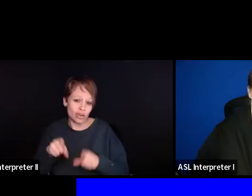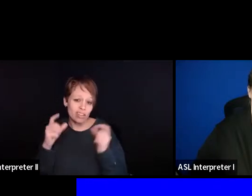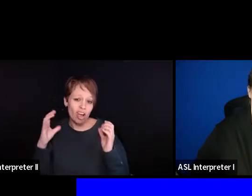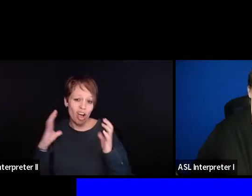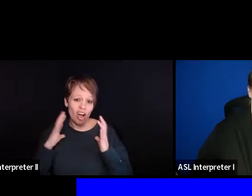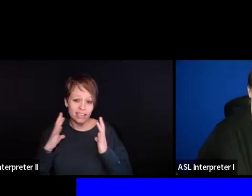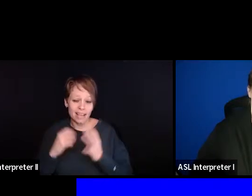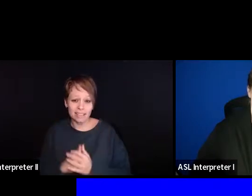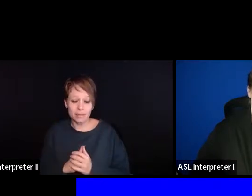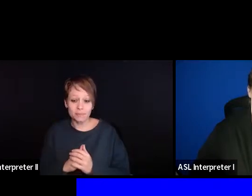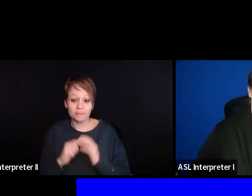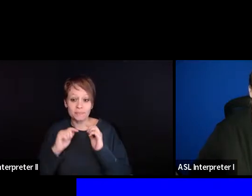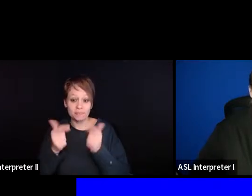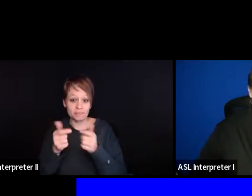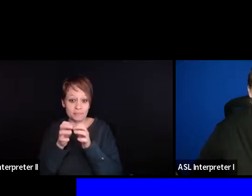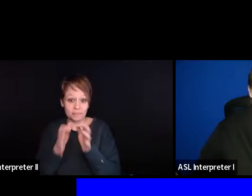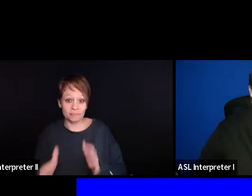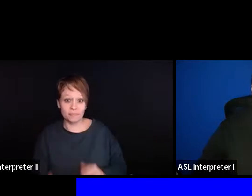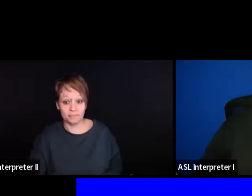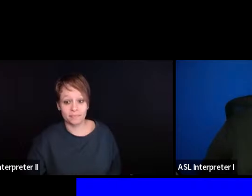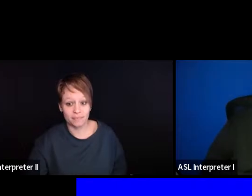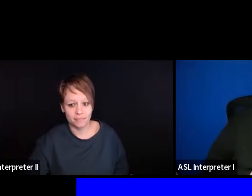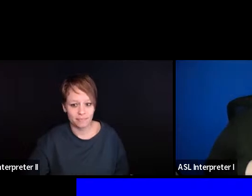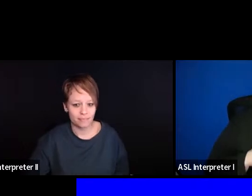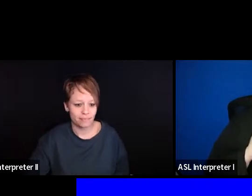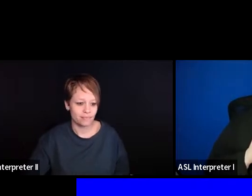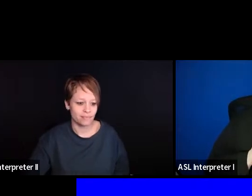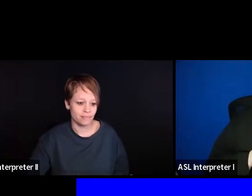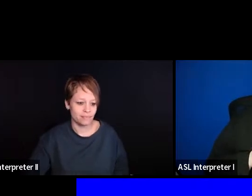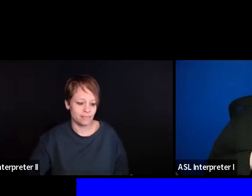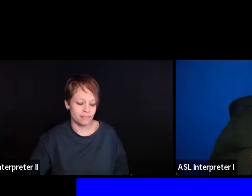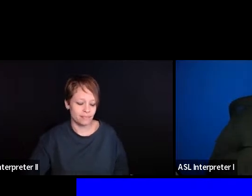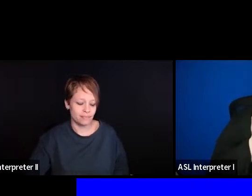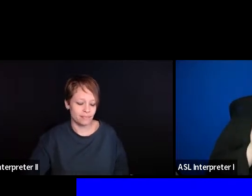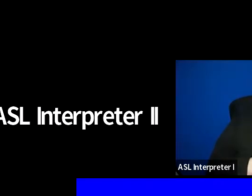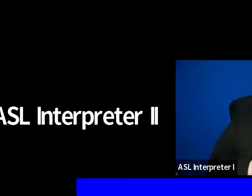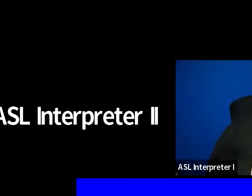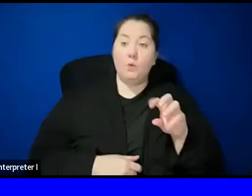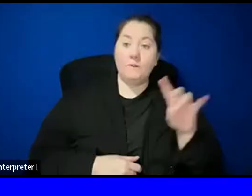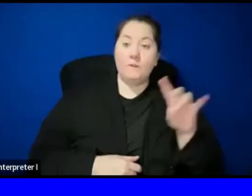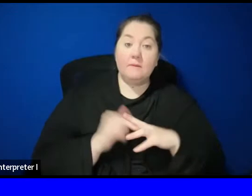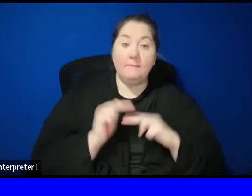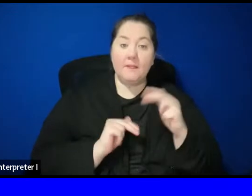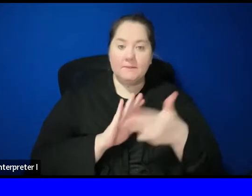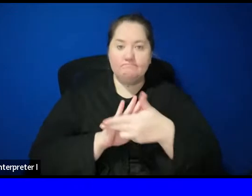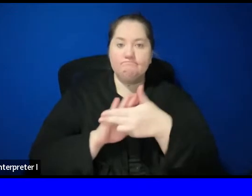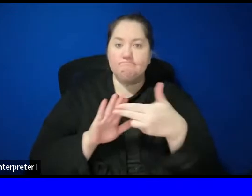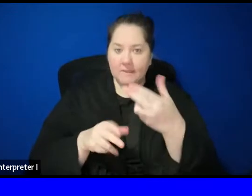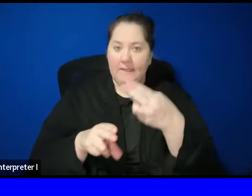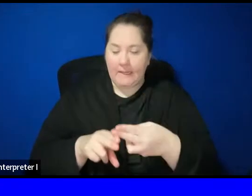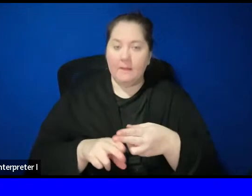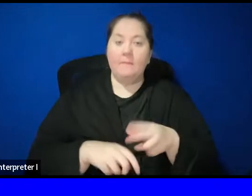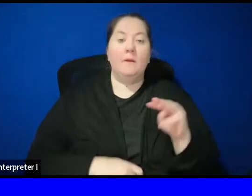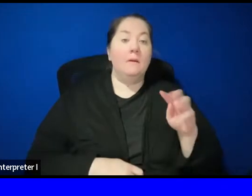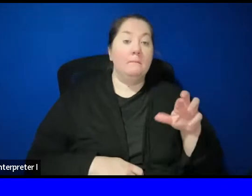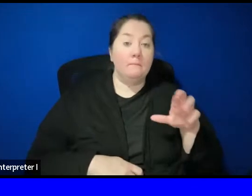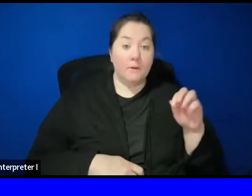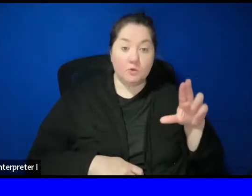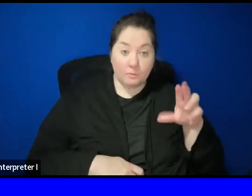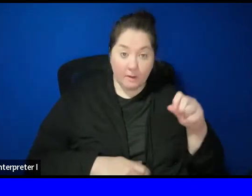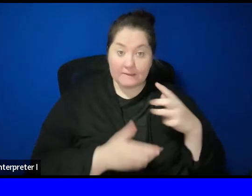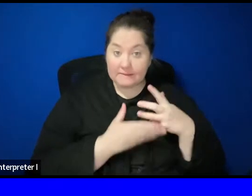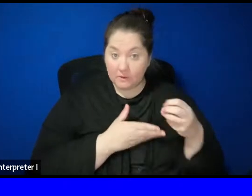After Mr. Yeldell's passing in 2007, the building was named in his honor. The Metro bus stop outside the building